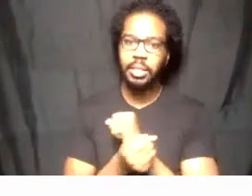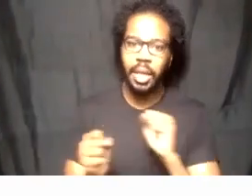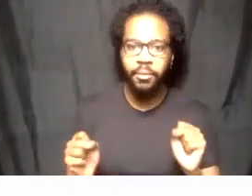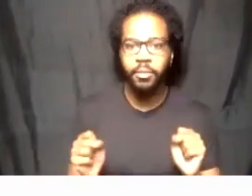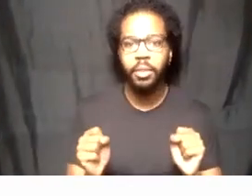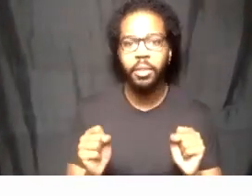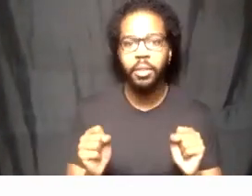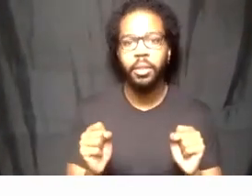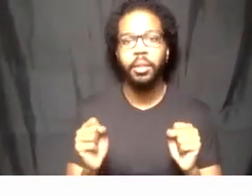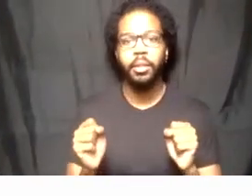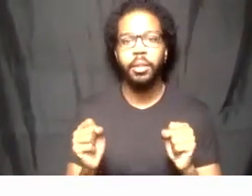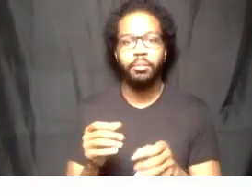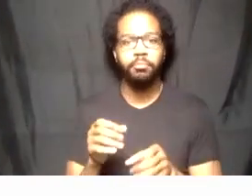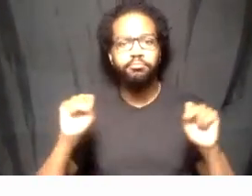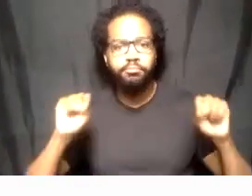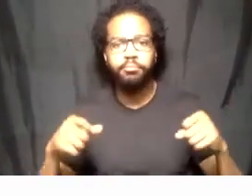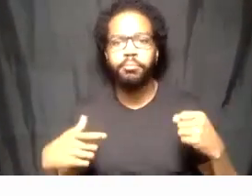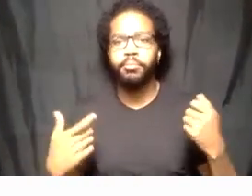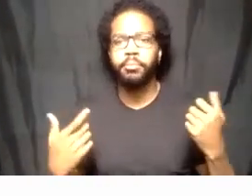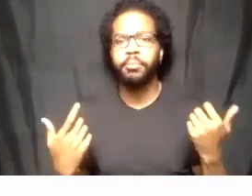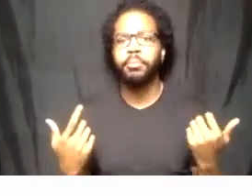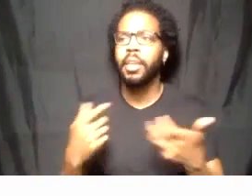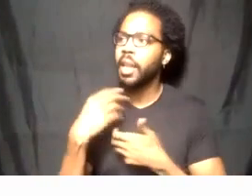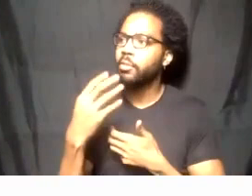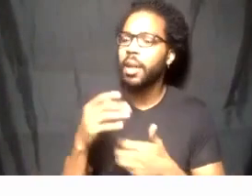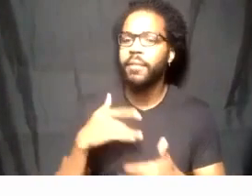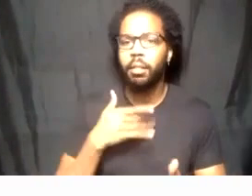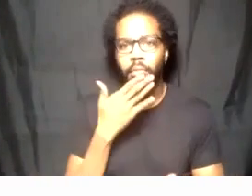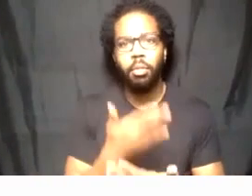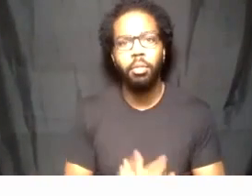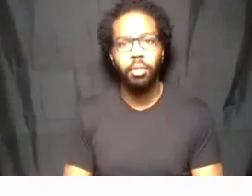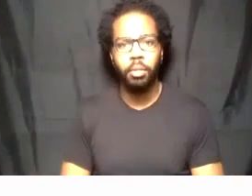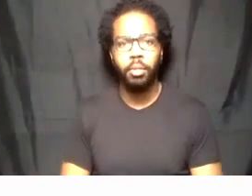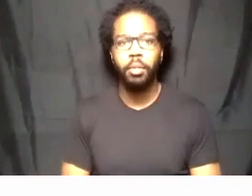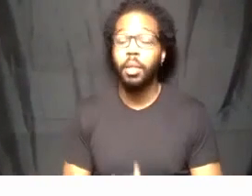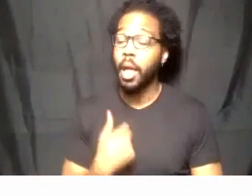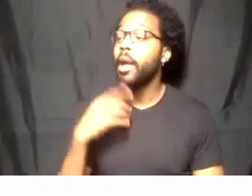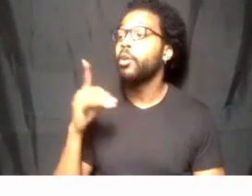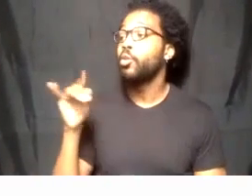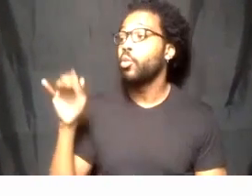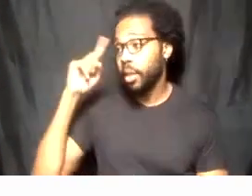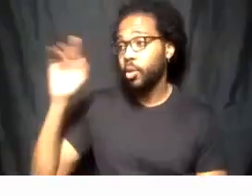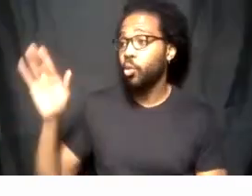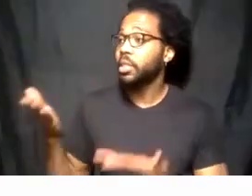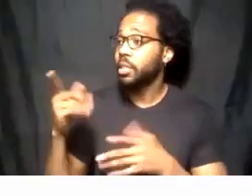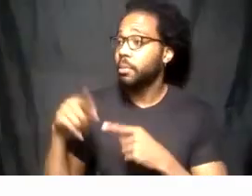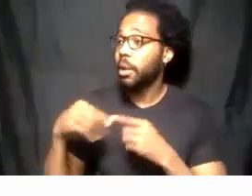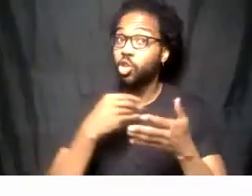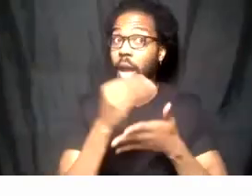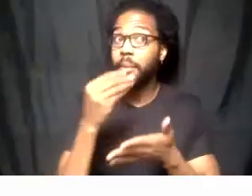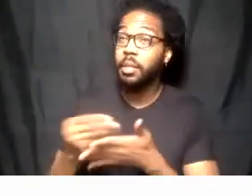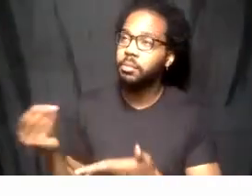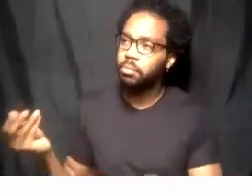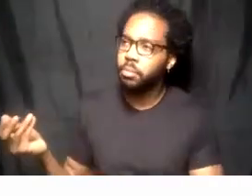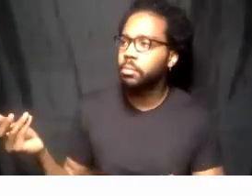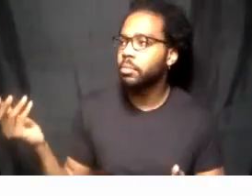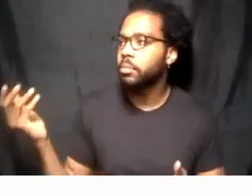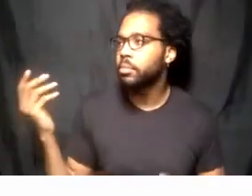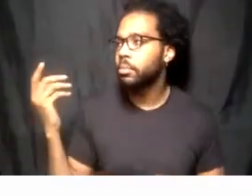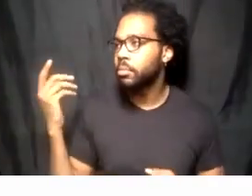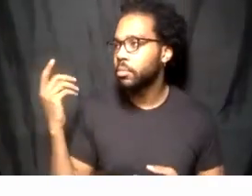some exercise, get outside, feel good. I do think your suggestion about shopping, one